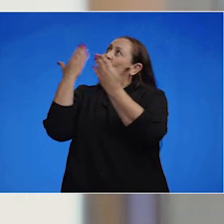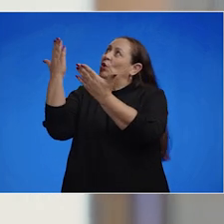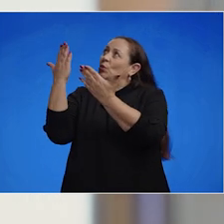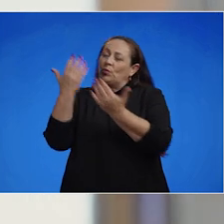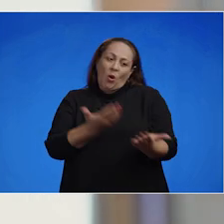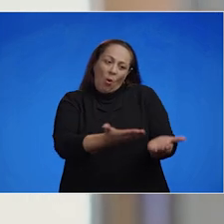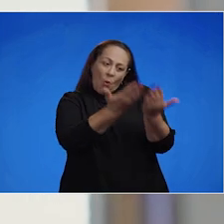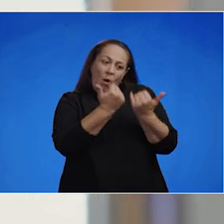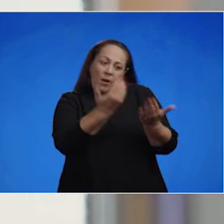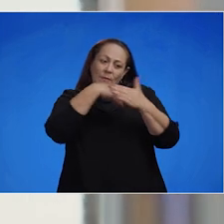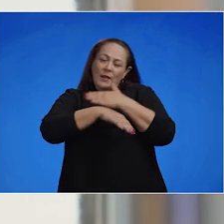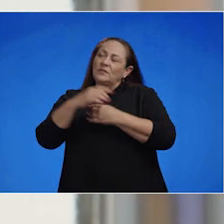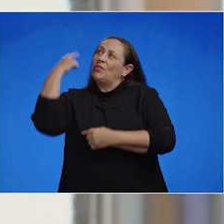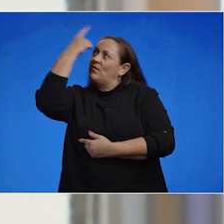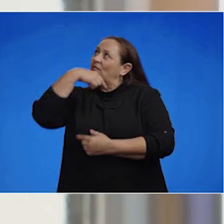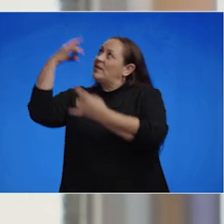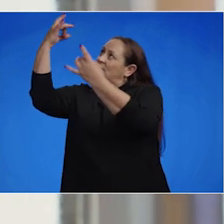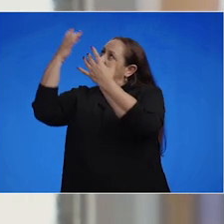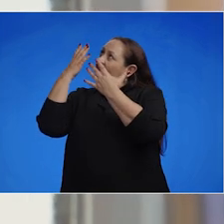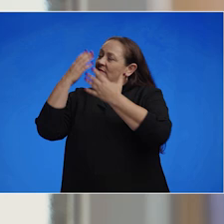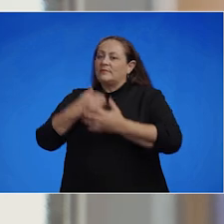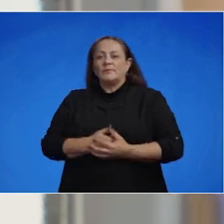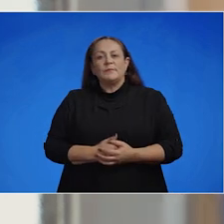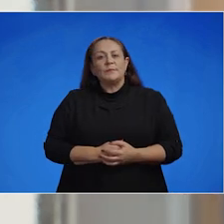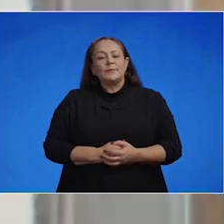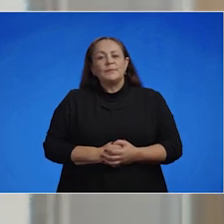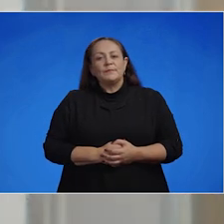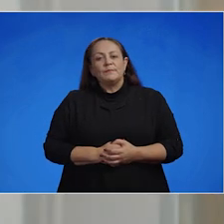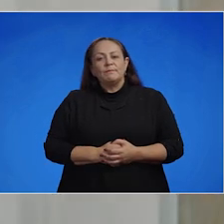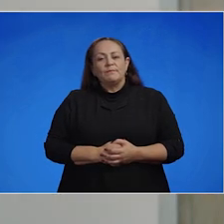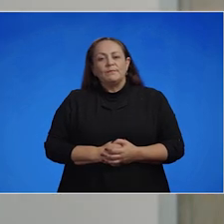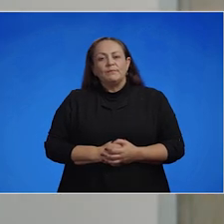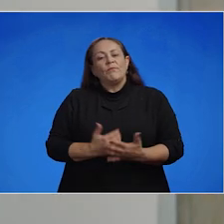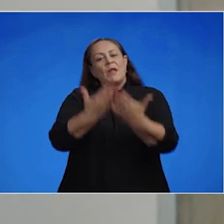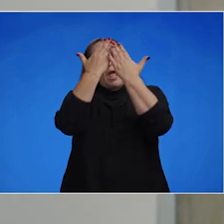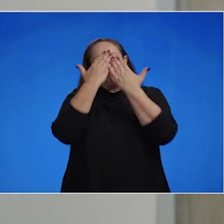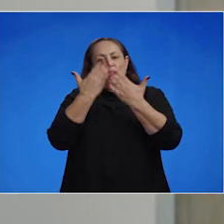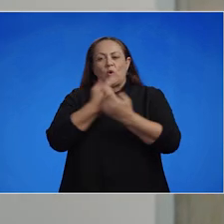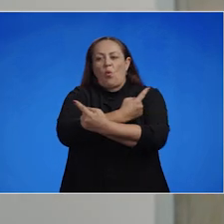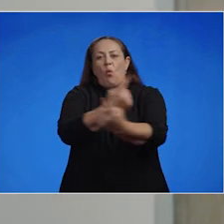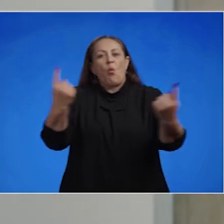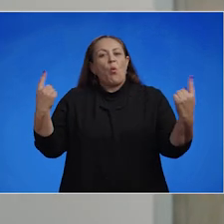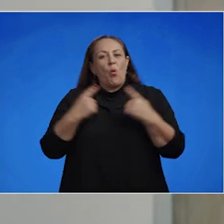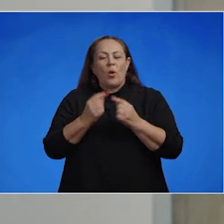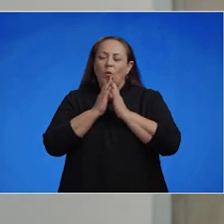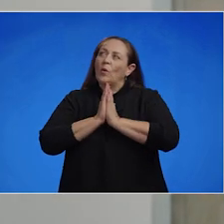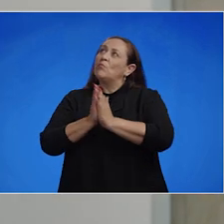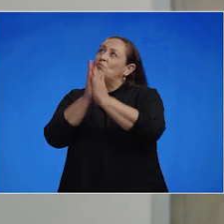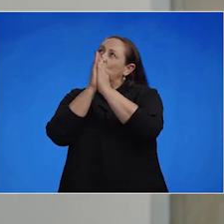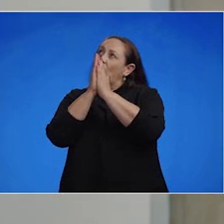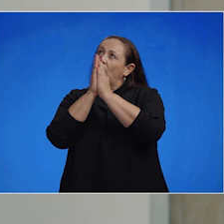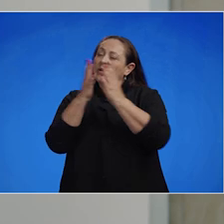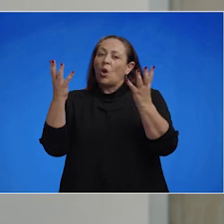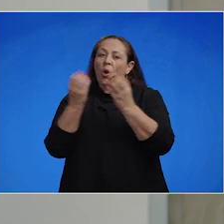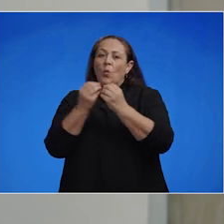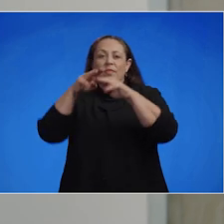mercy. Welcome them into the light of your face. Have mercy on us all, we pray,